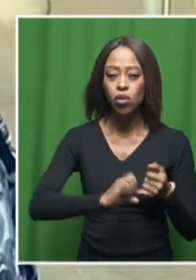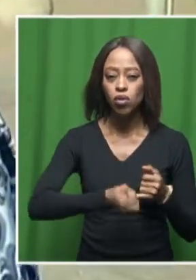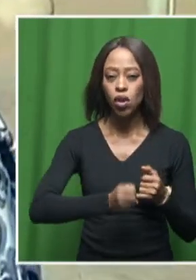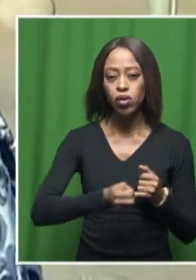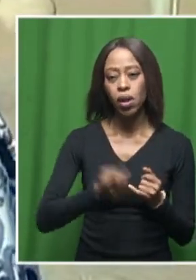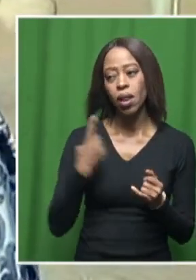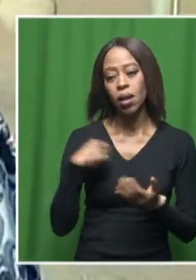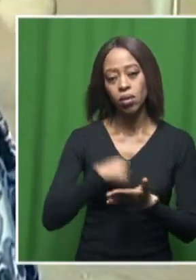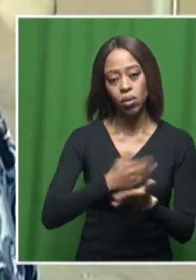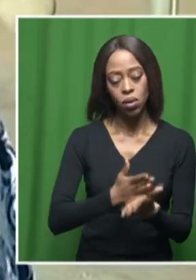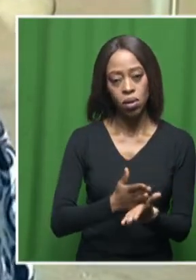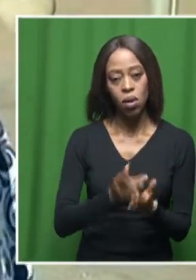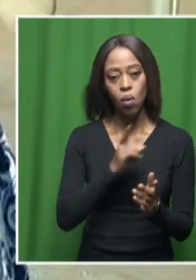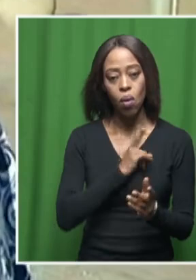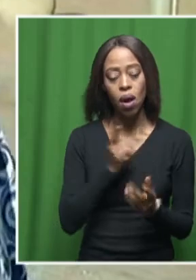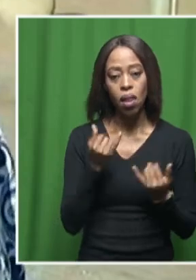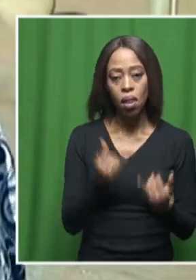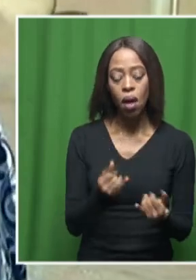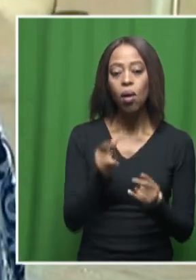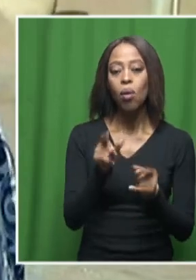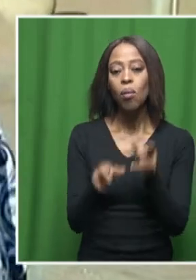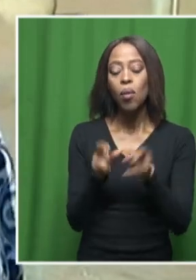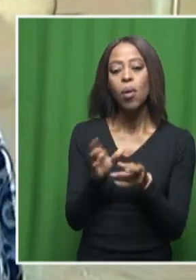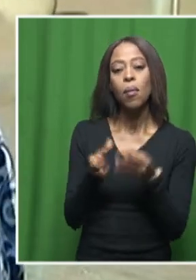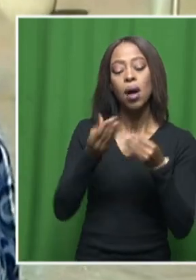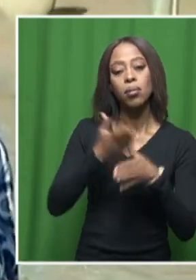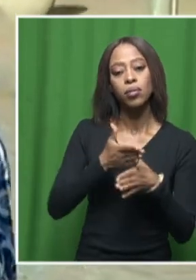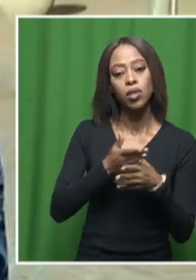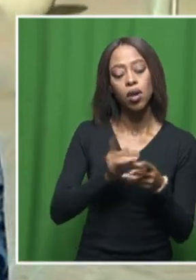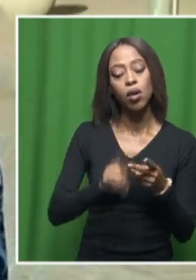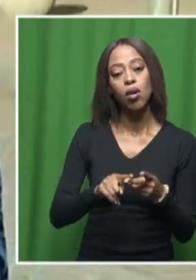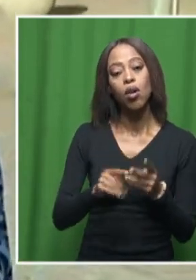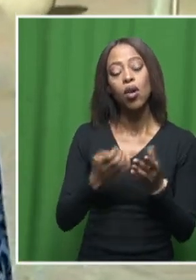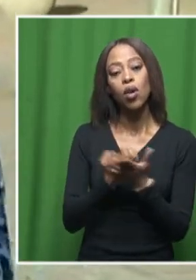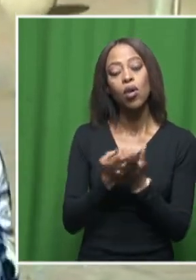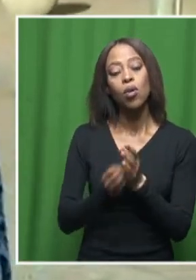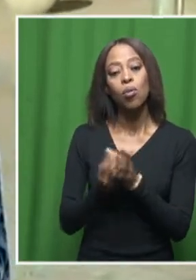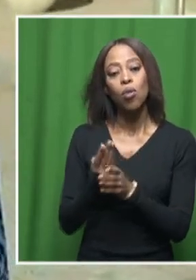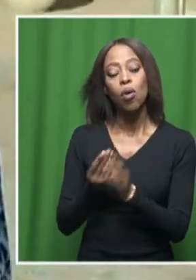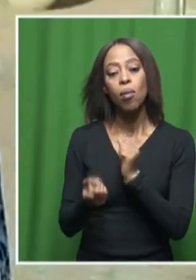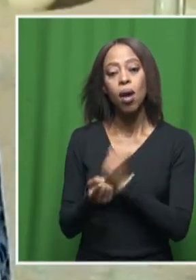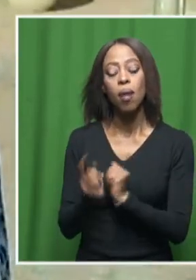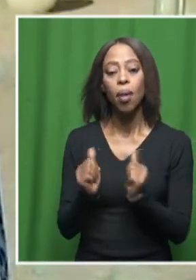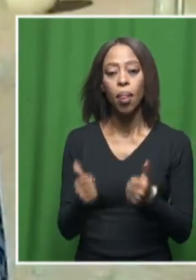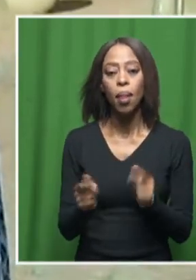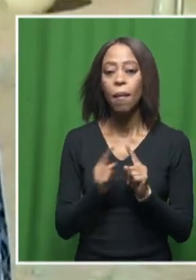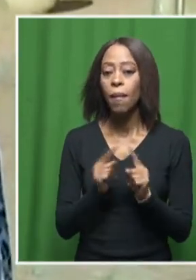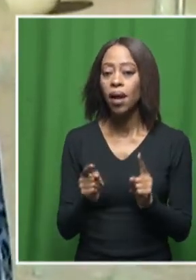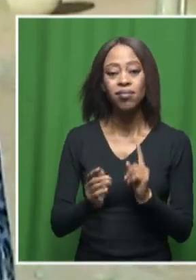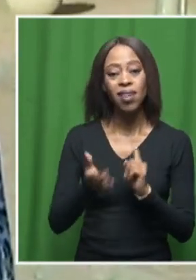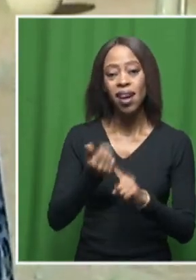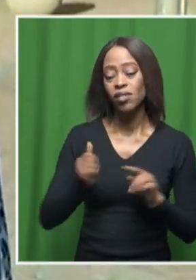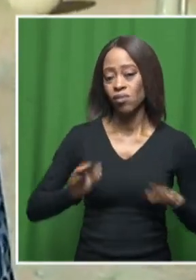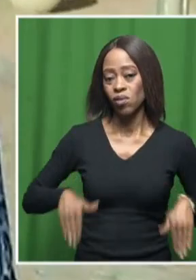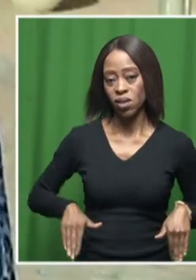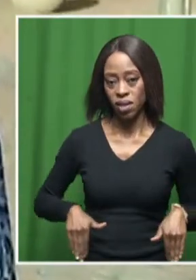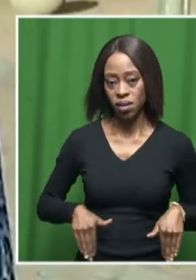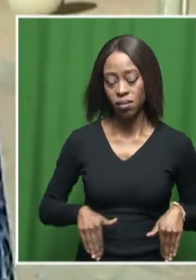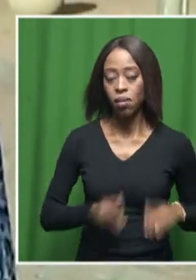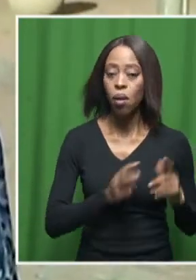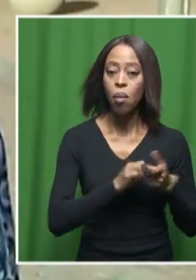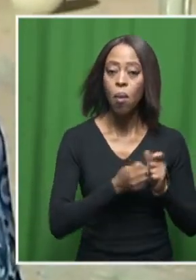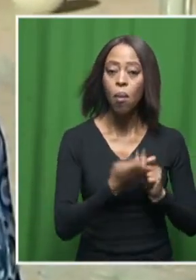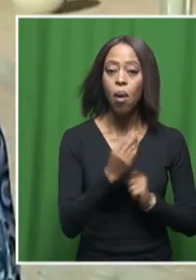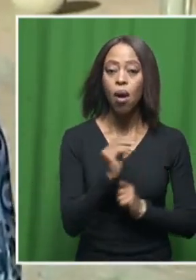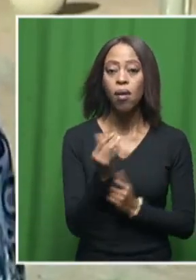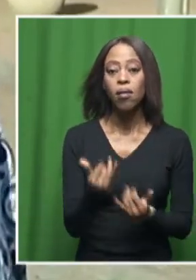last quarter, where employment rose and economic growth we could see, but it's still a long way to go. So the problem is